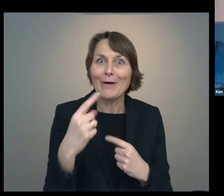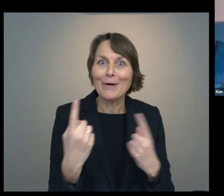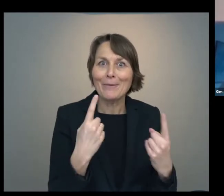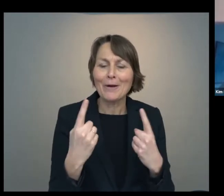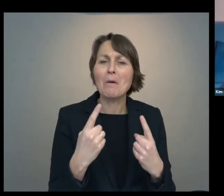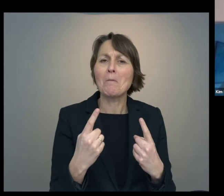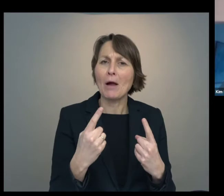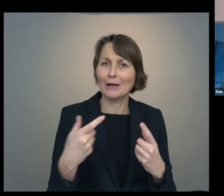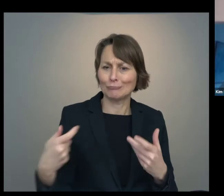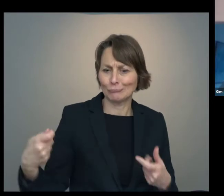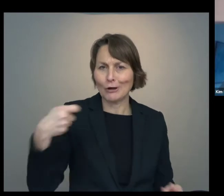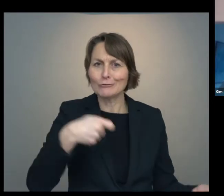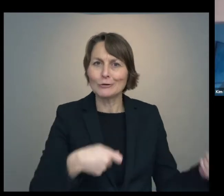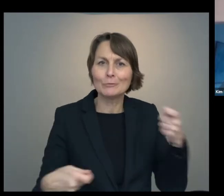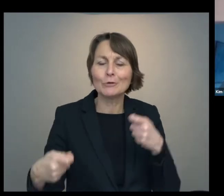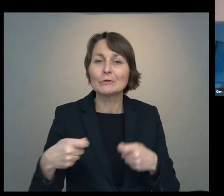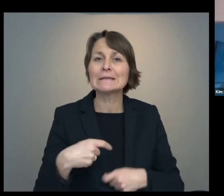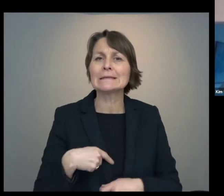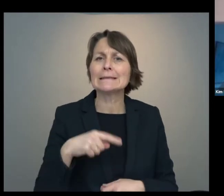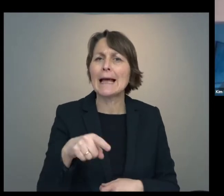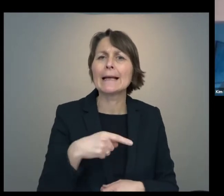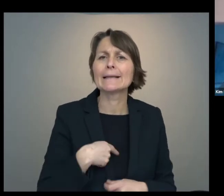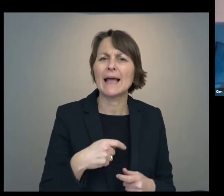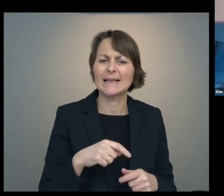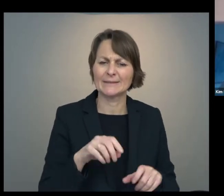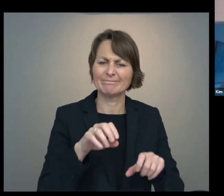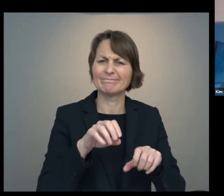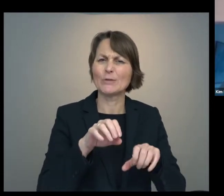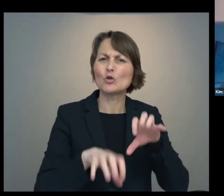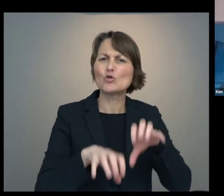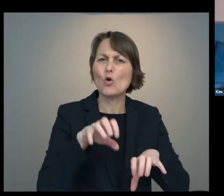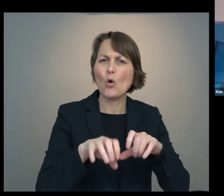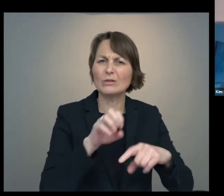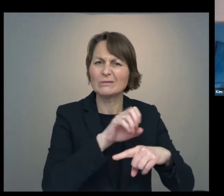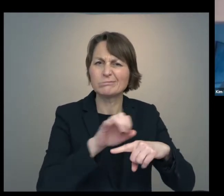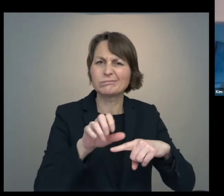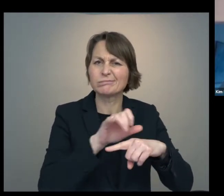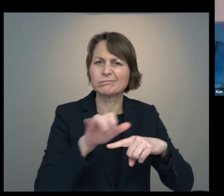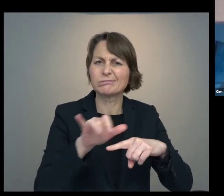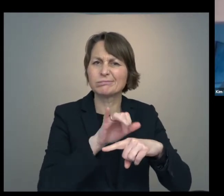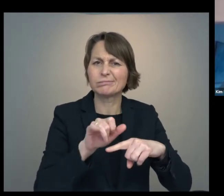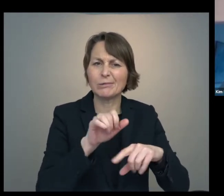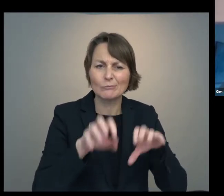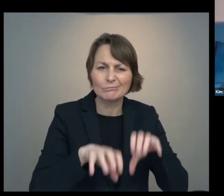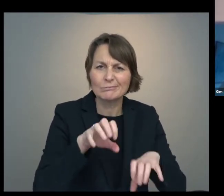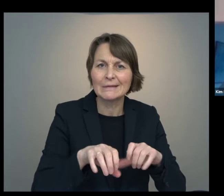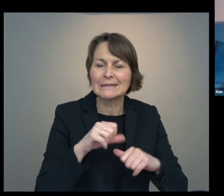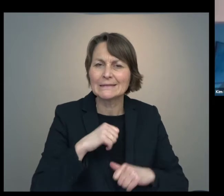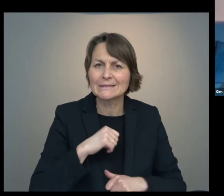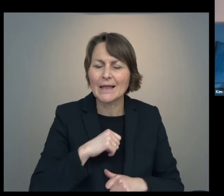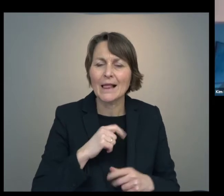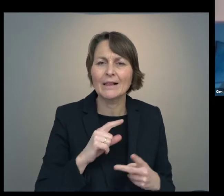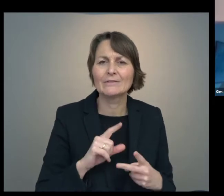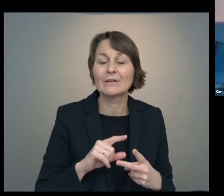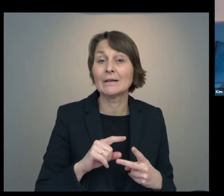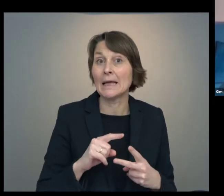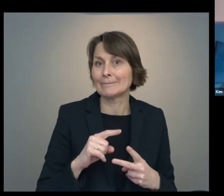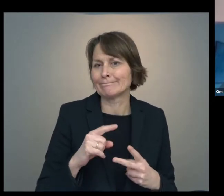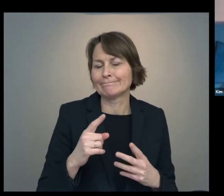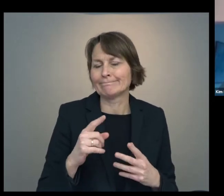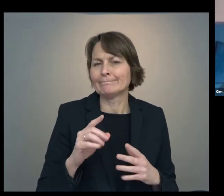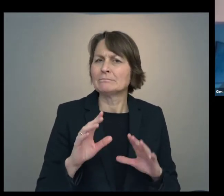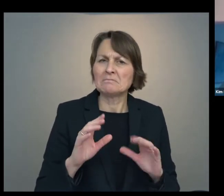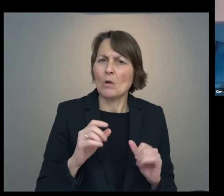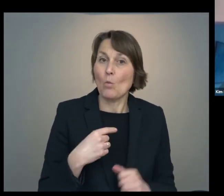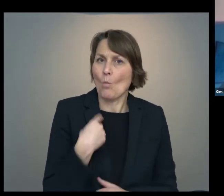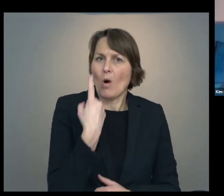with a PR. Right? I think that's perfect. But contributions are so much more than just code, right? We try to speak to this